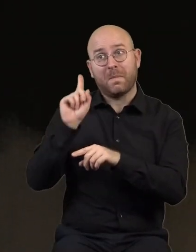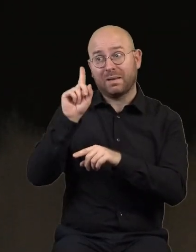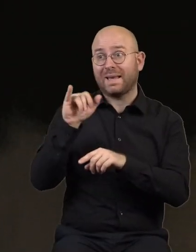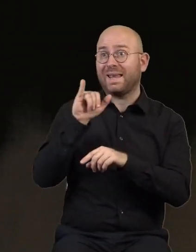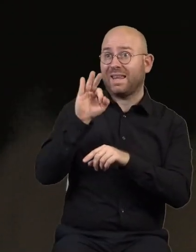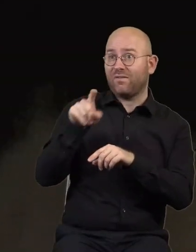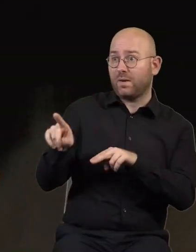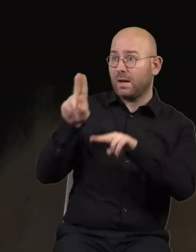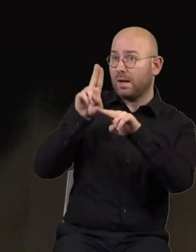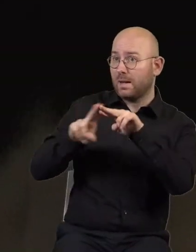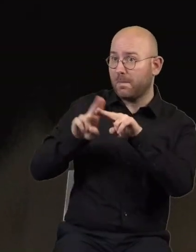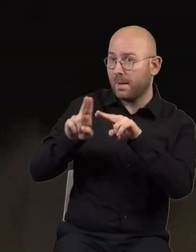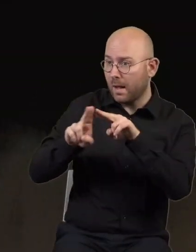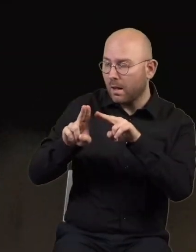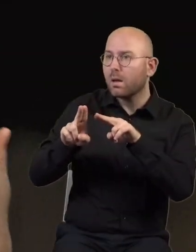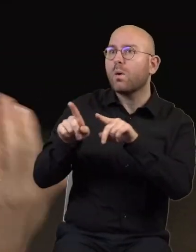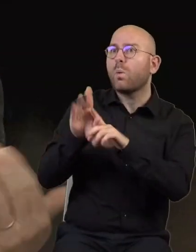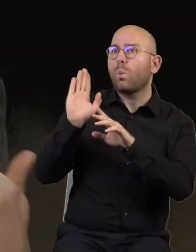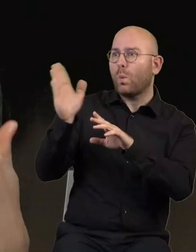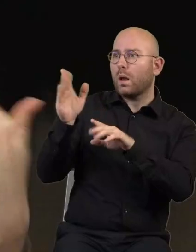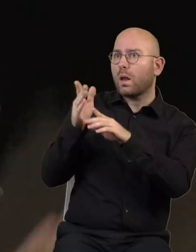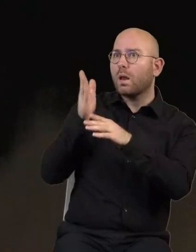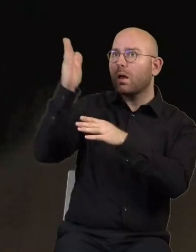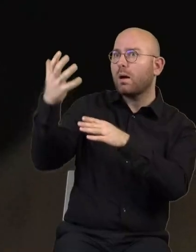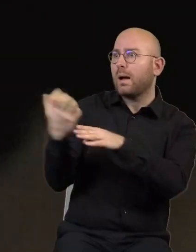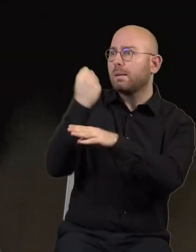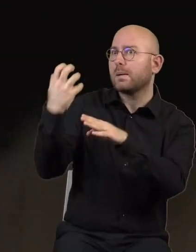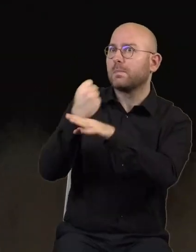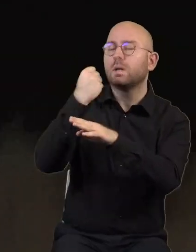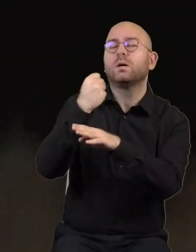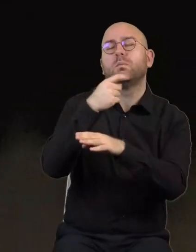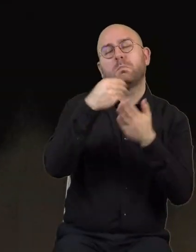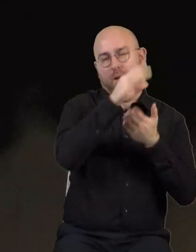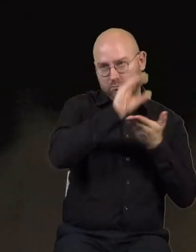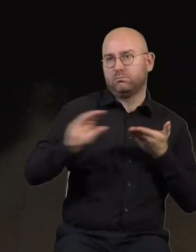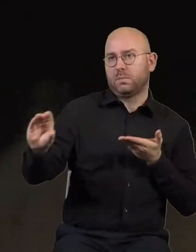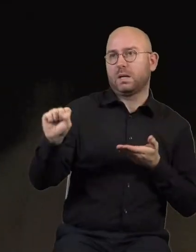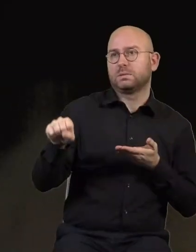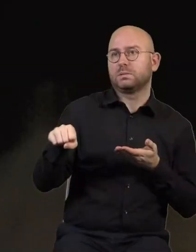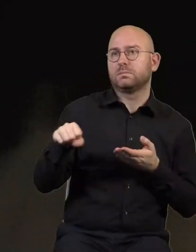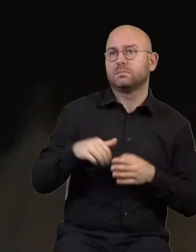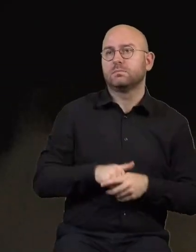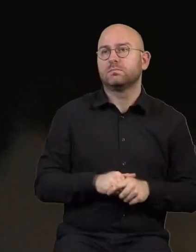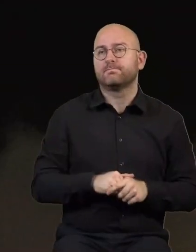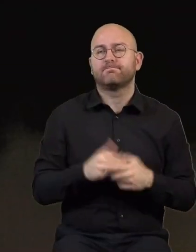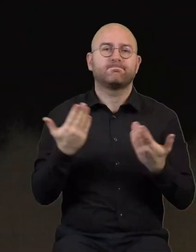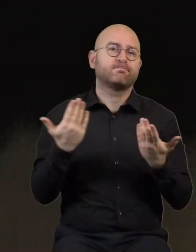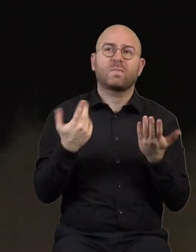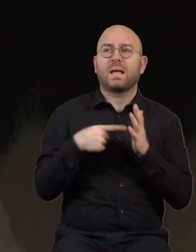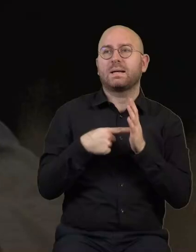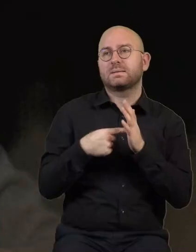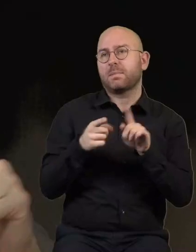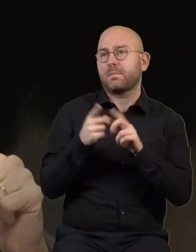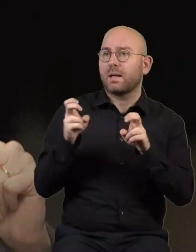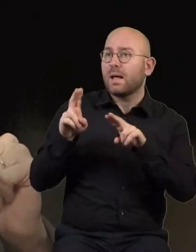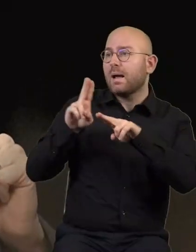action, a maintenance action that will guarantee the climate resilience of that infrastructure, where